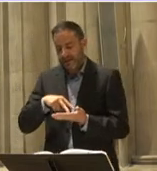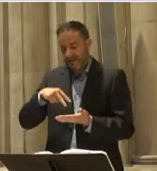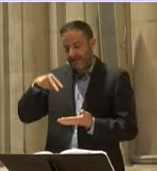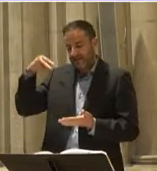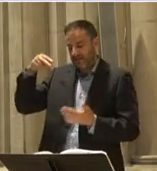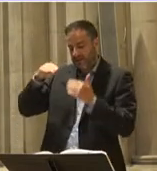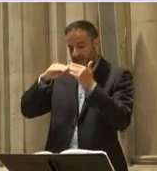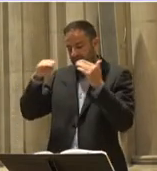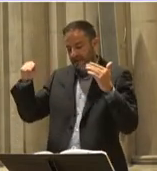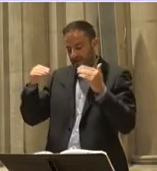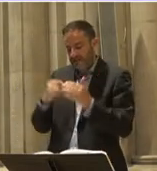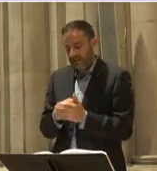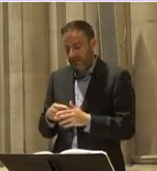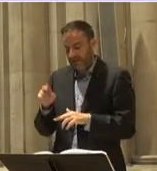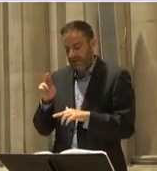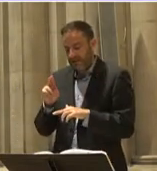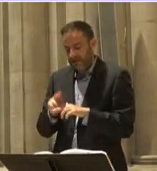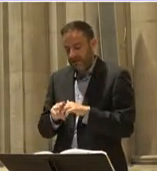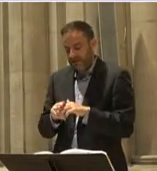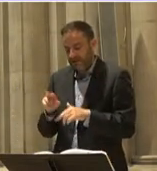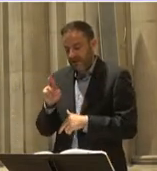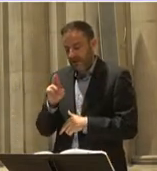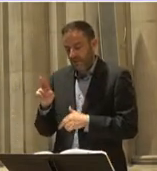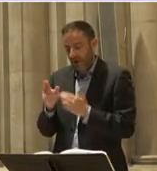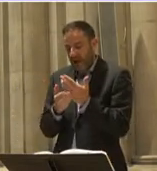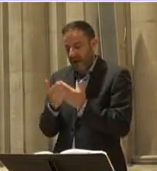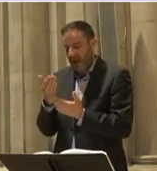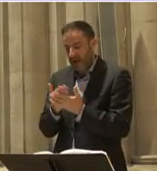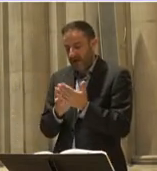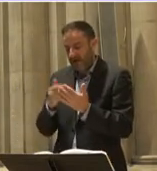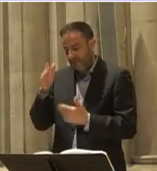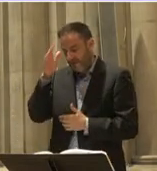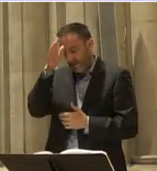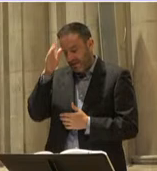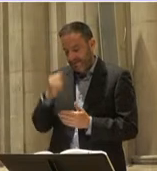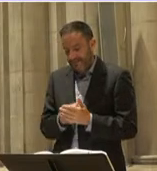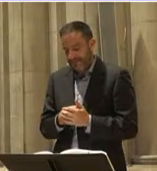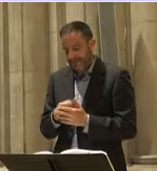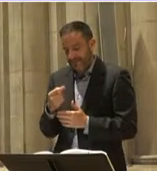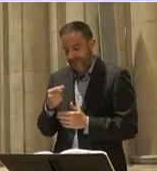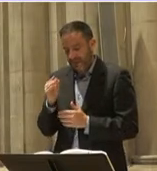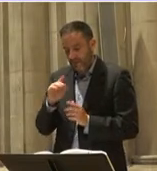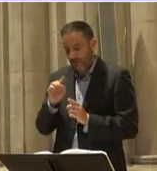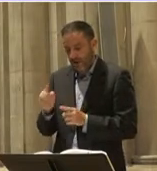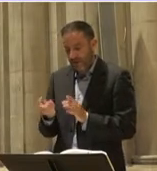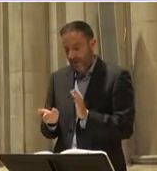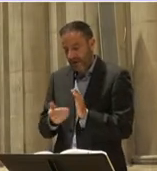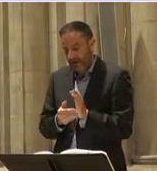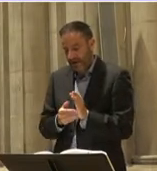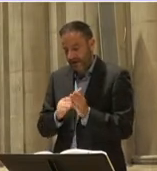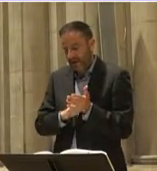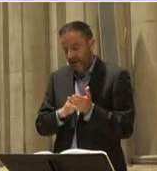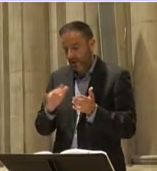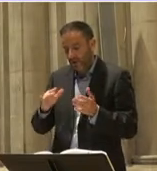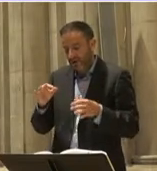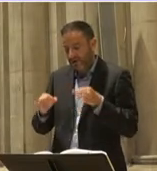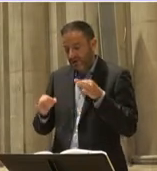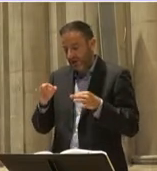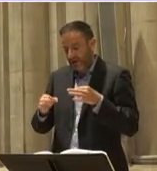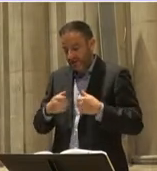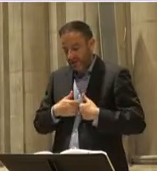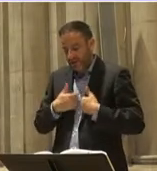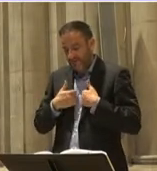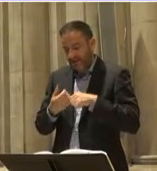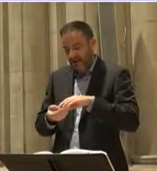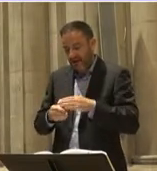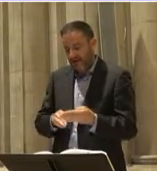He ascended into heaven and is seated at the right hand of the Father. He will come again in glory to